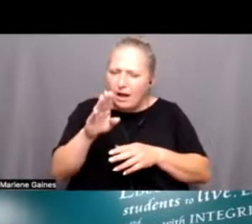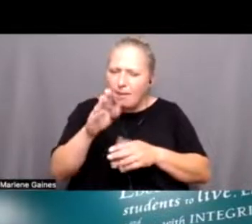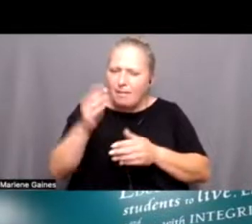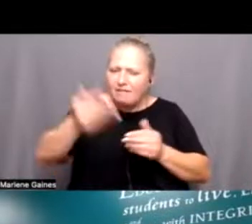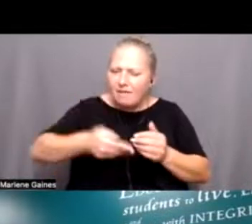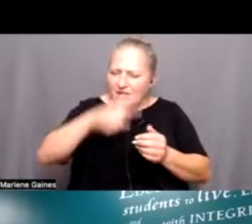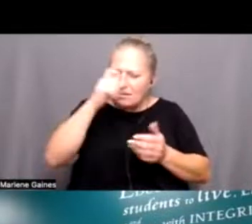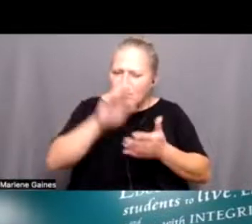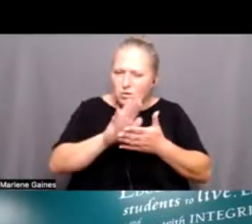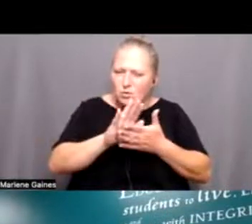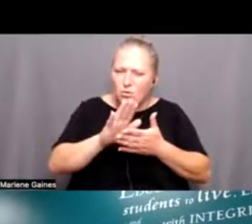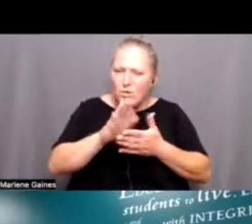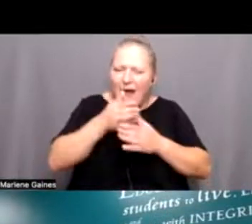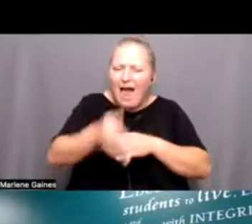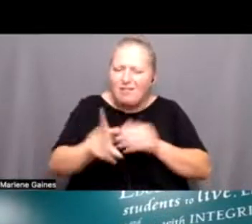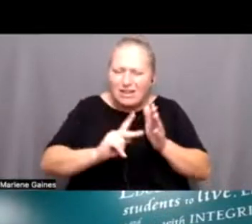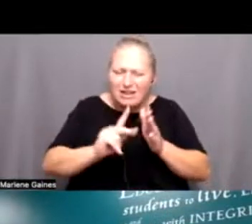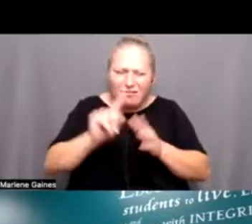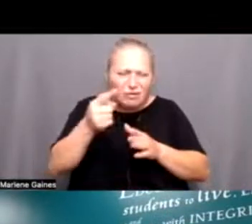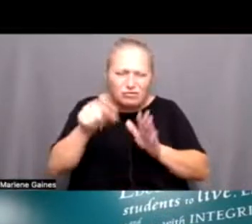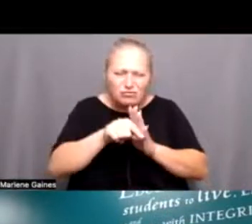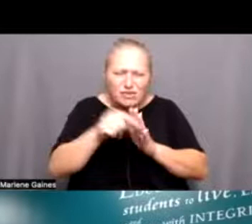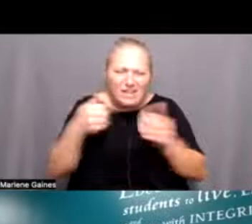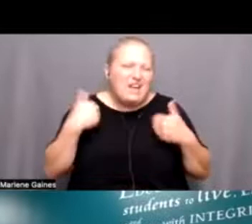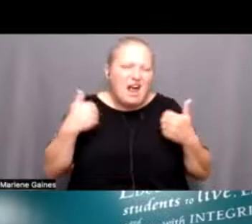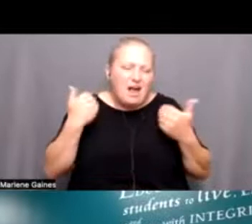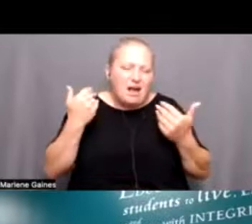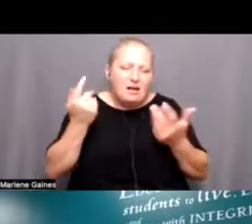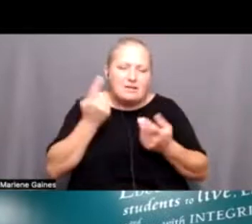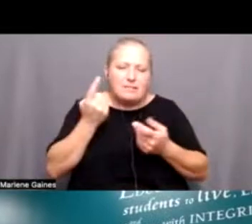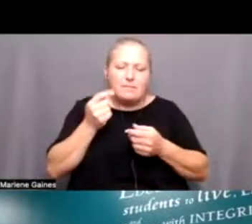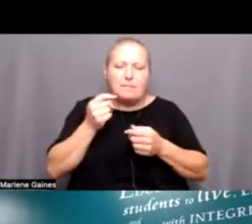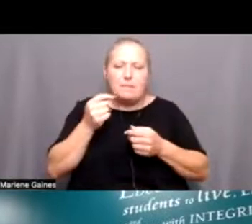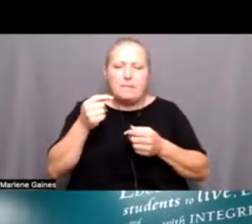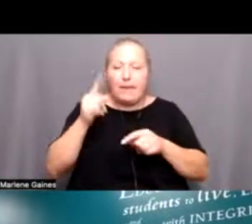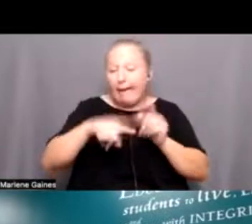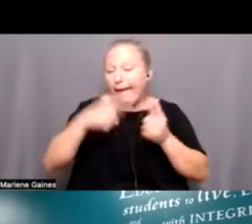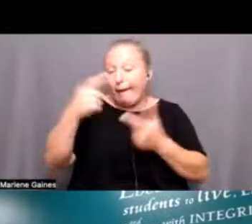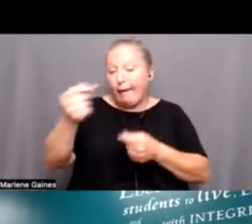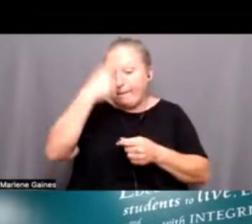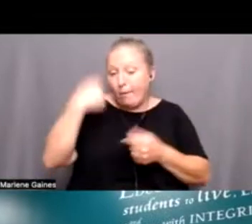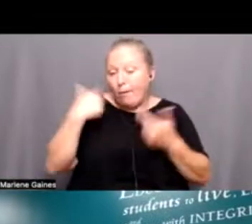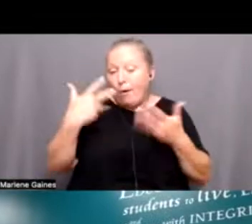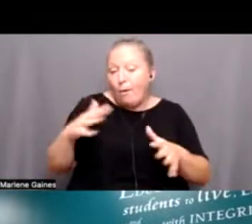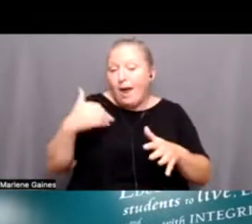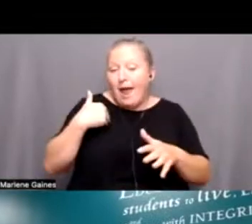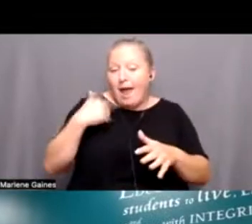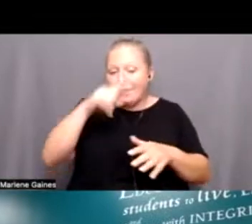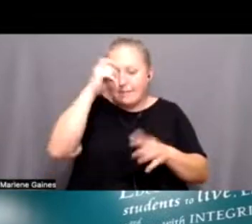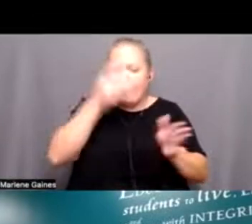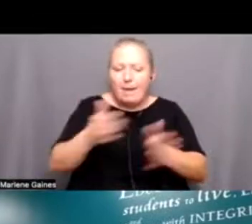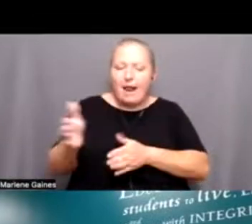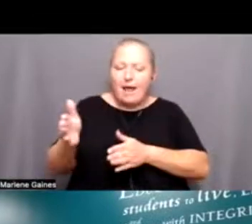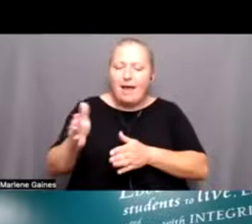school, maybe kindergarten, like after kindergarten or first grade or something very young, but we couldn't go because we already had summer plans.